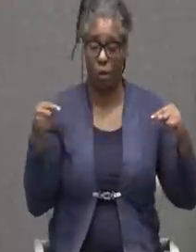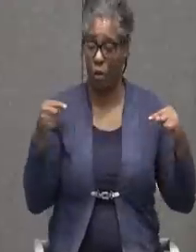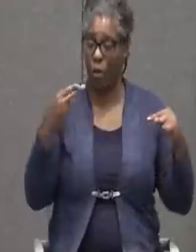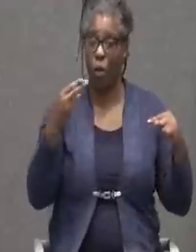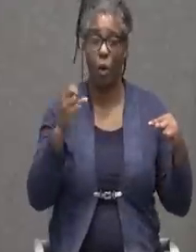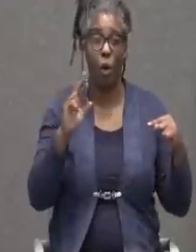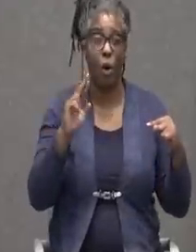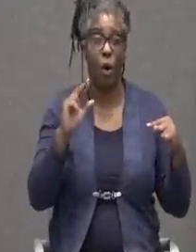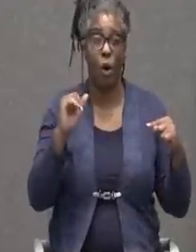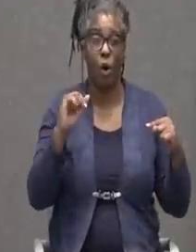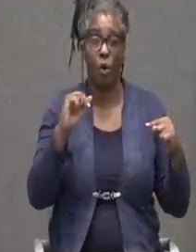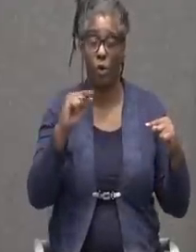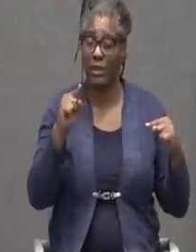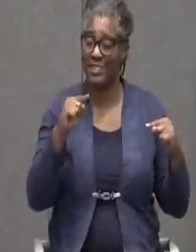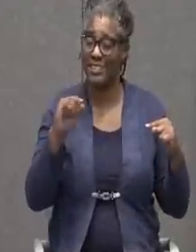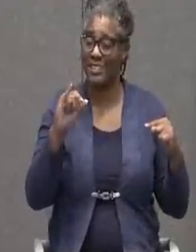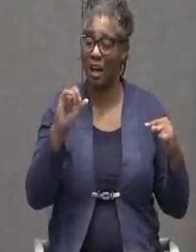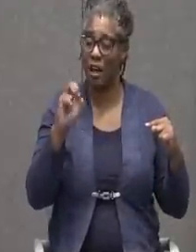to the